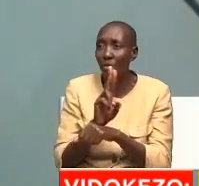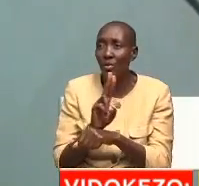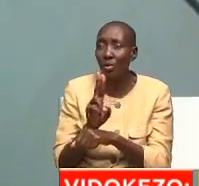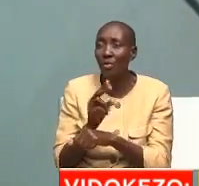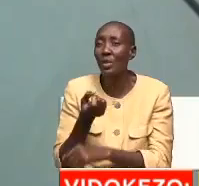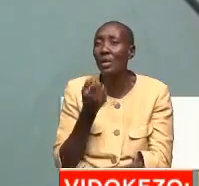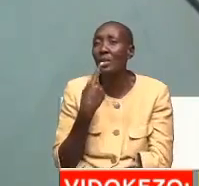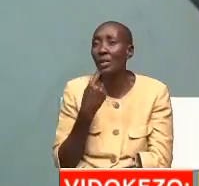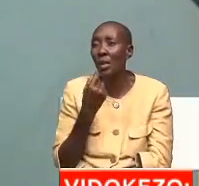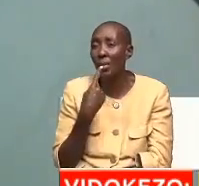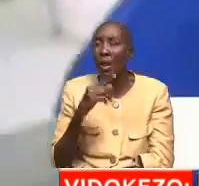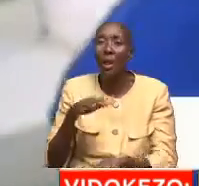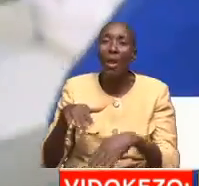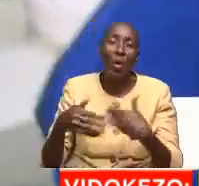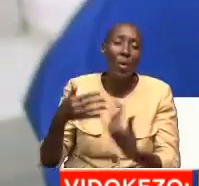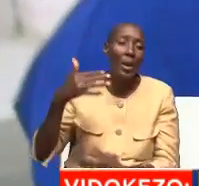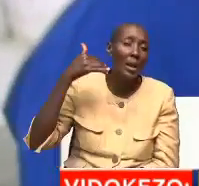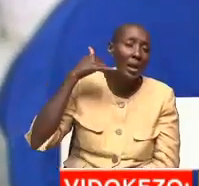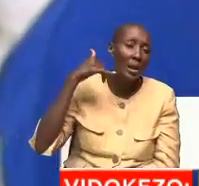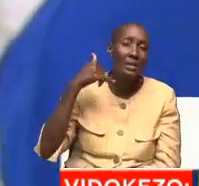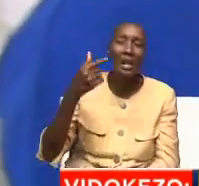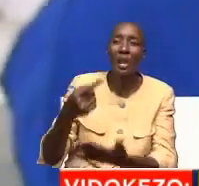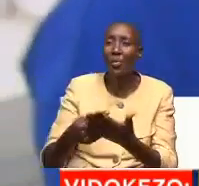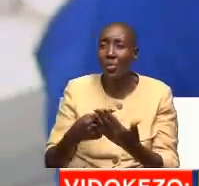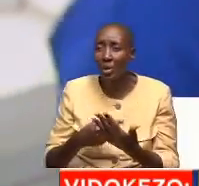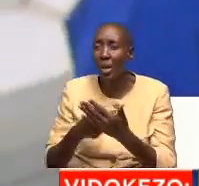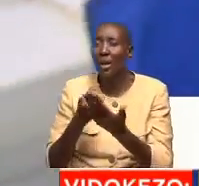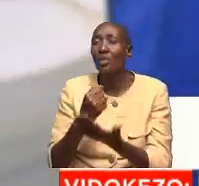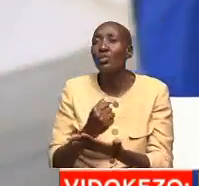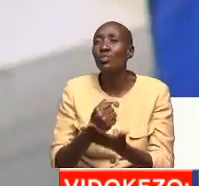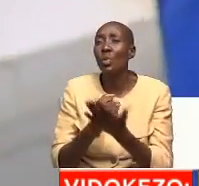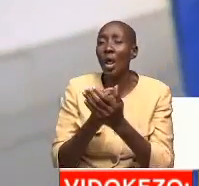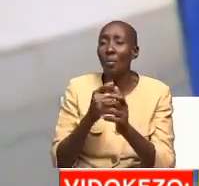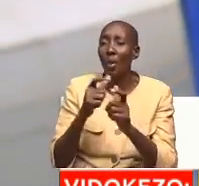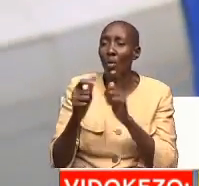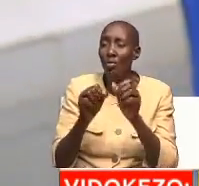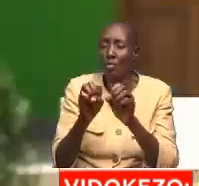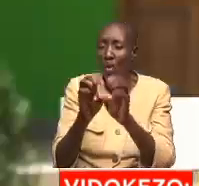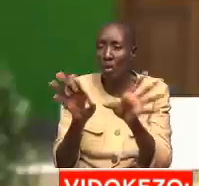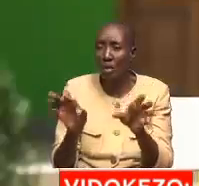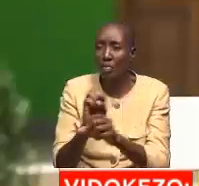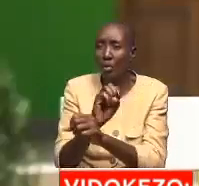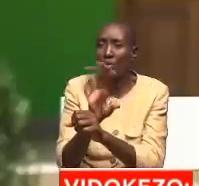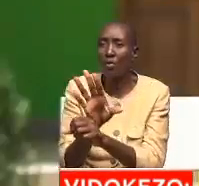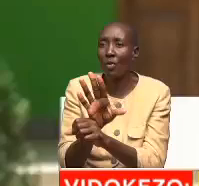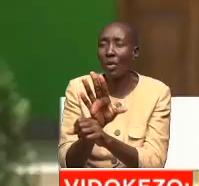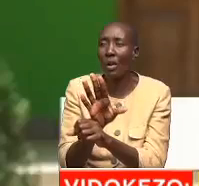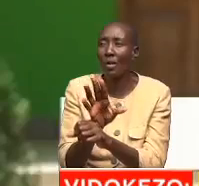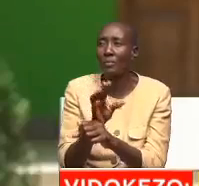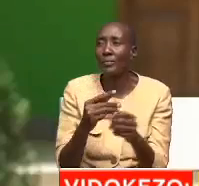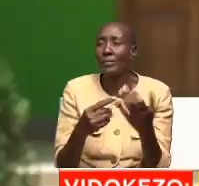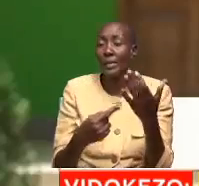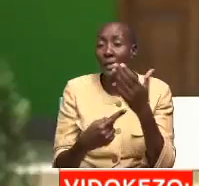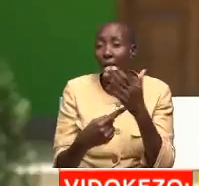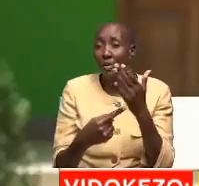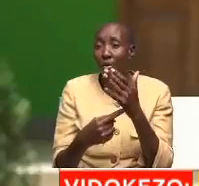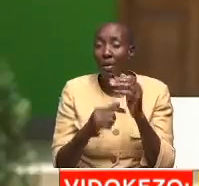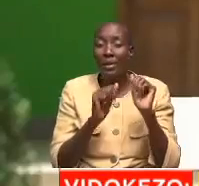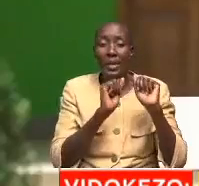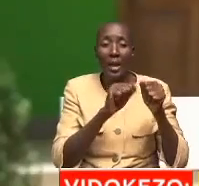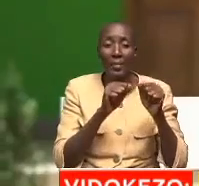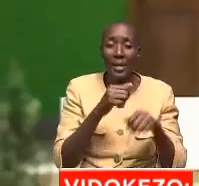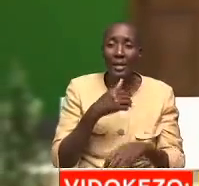for teleconsultation, ili kufanikisha vita dhidi ya kusambaa kwa virusi vya corona. This software has the capability